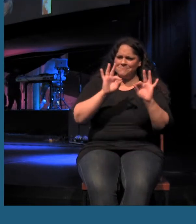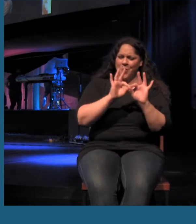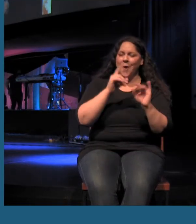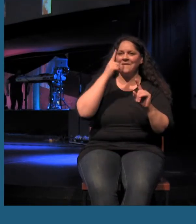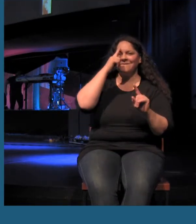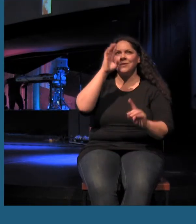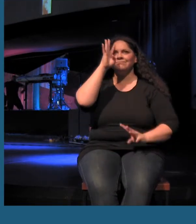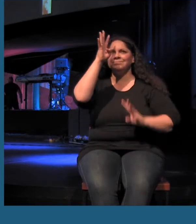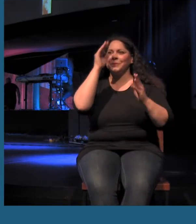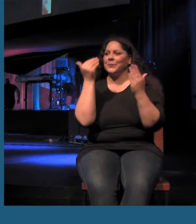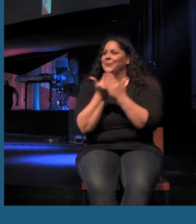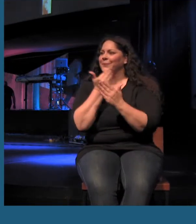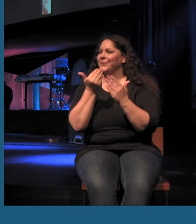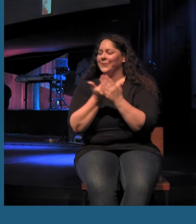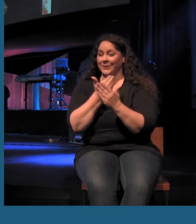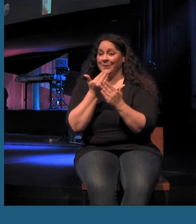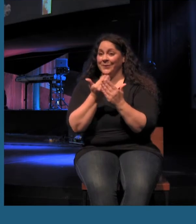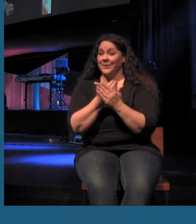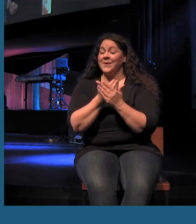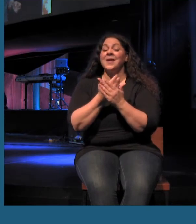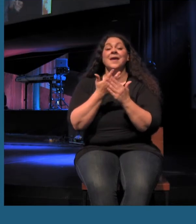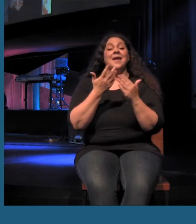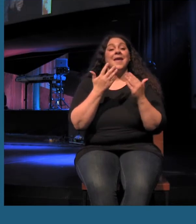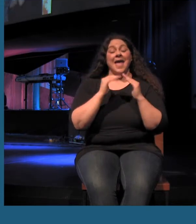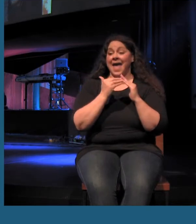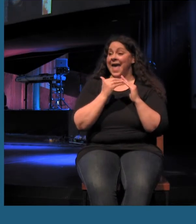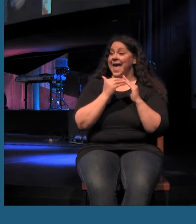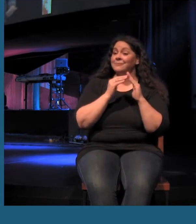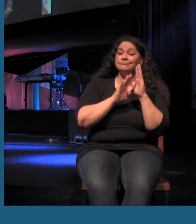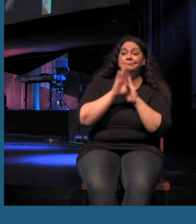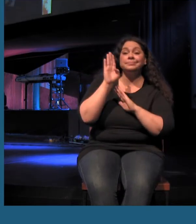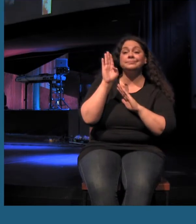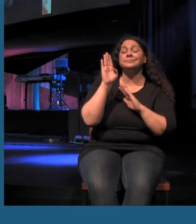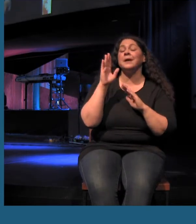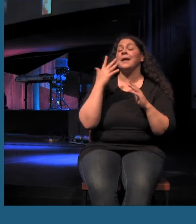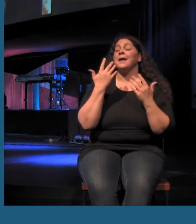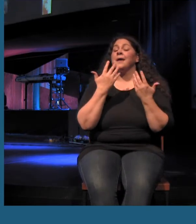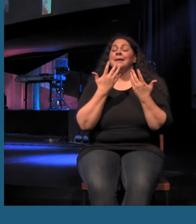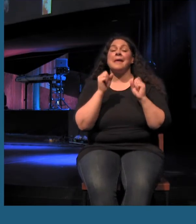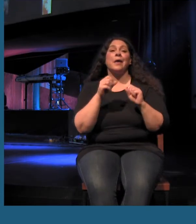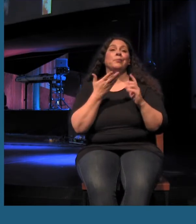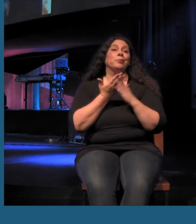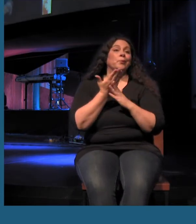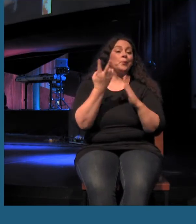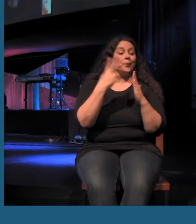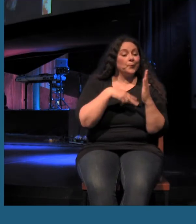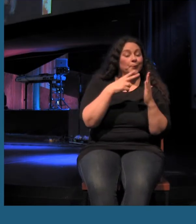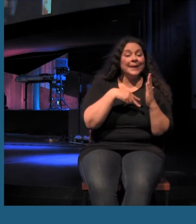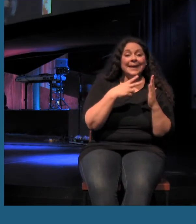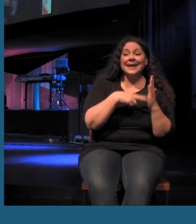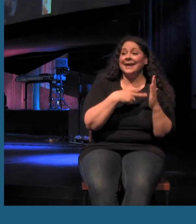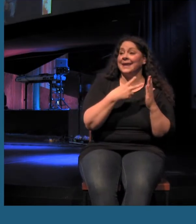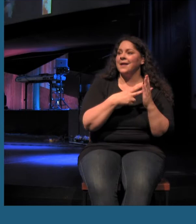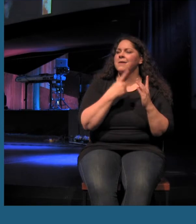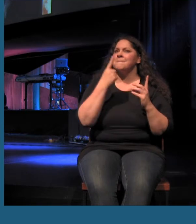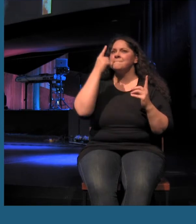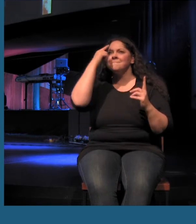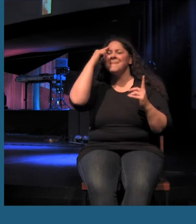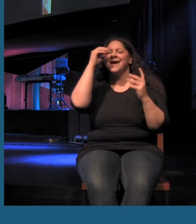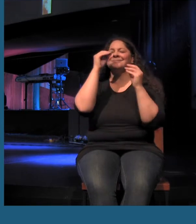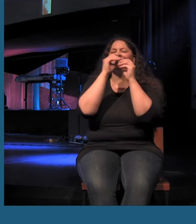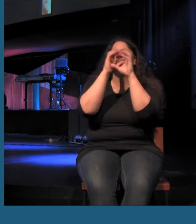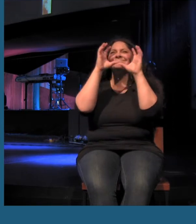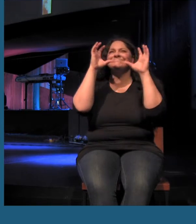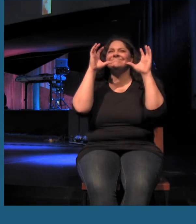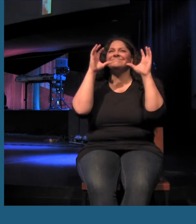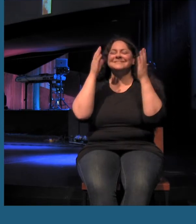and you can develop your imagination. Imagination can be developed by reading a good story. That can develop and nurture your